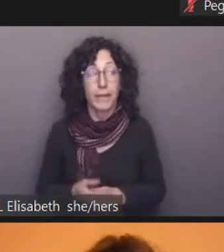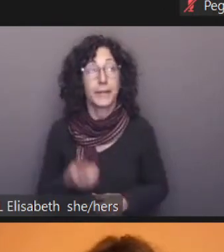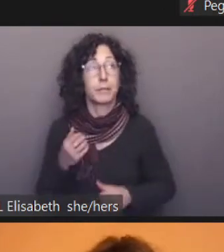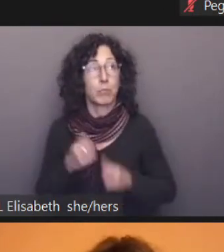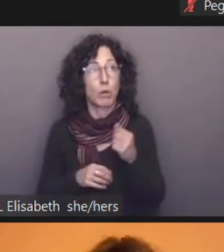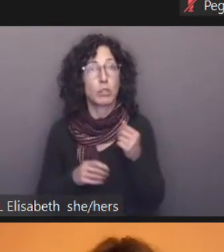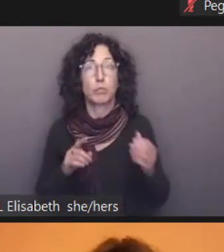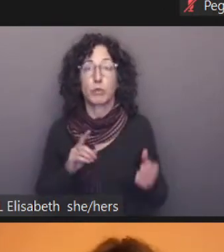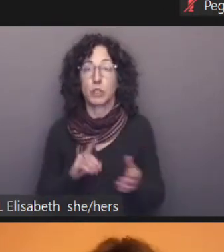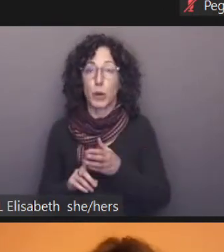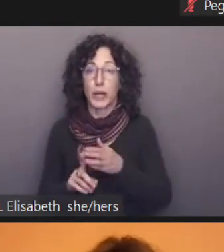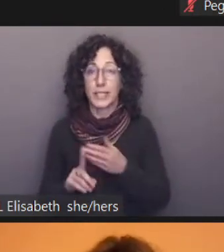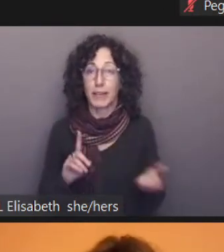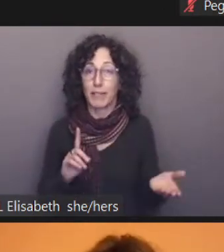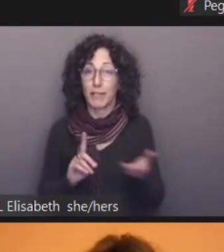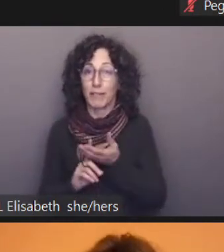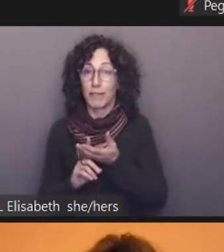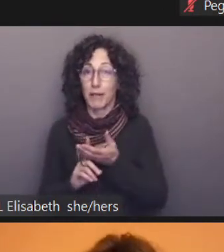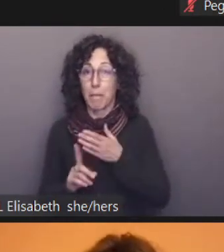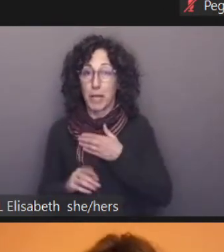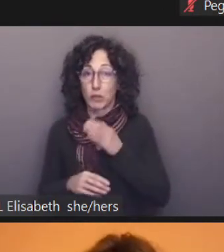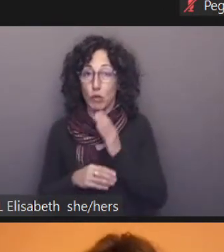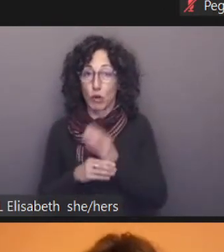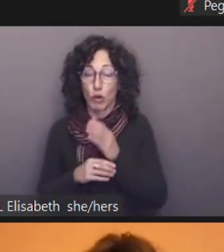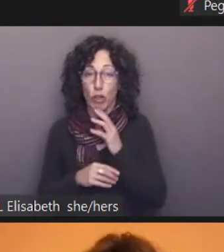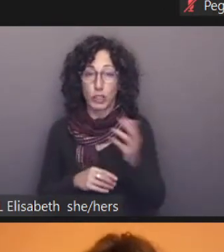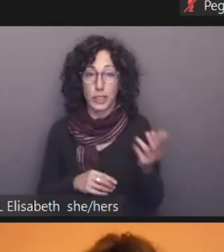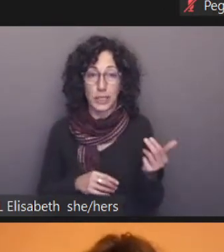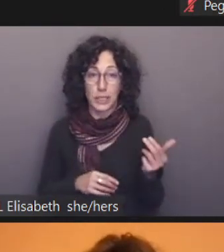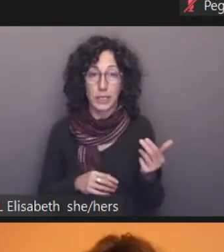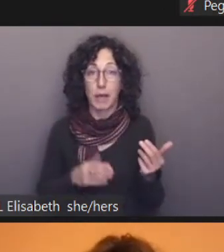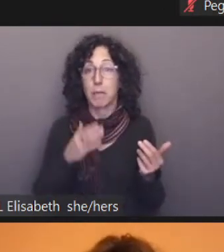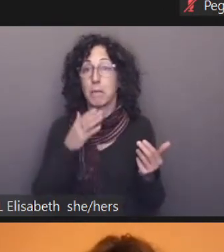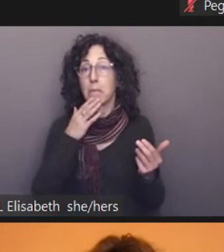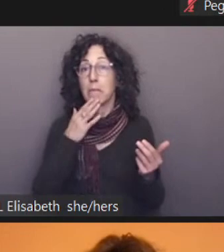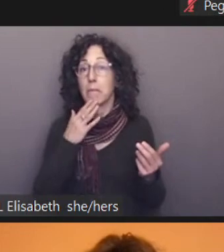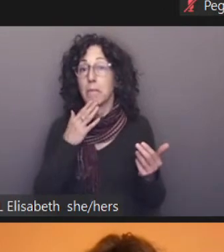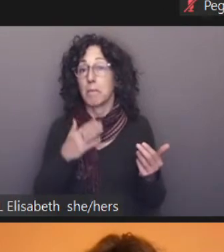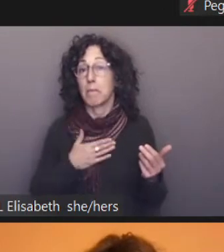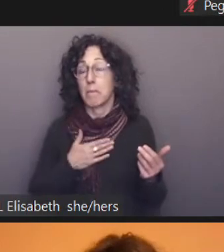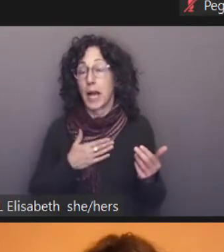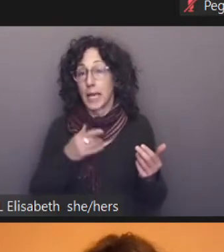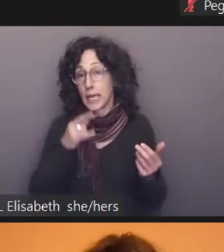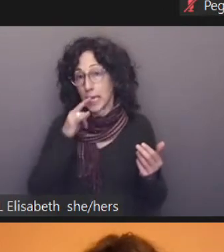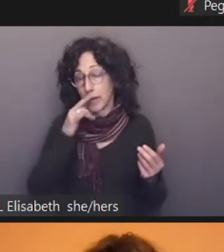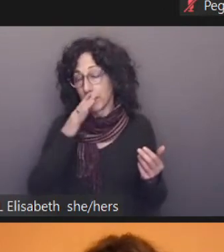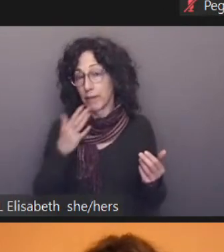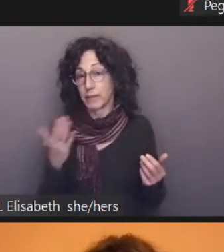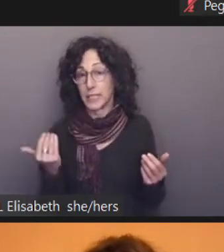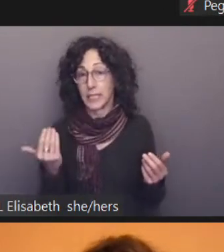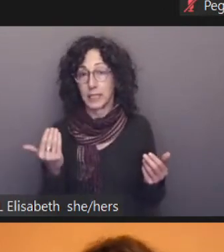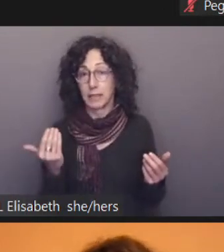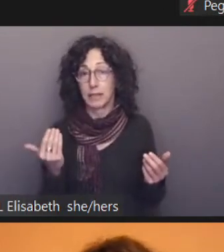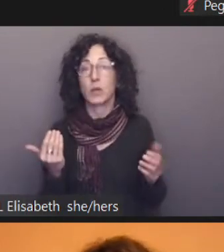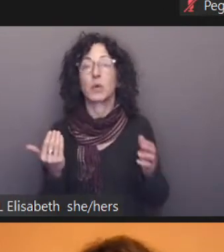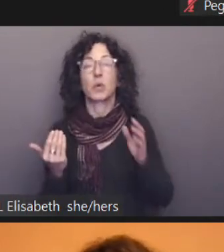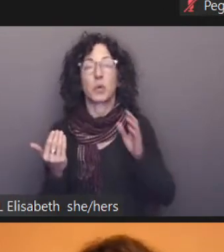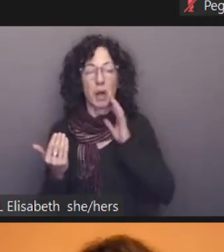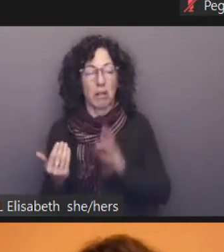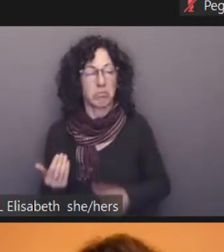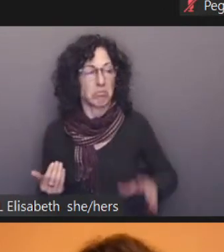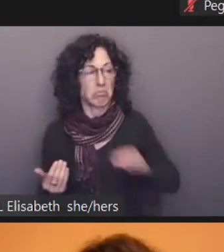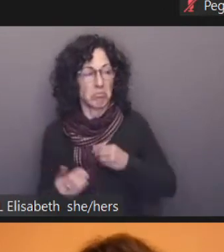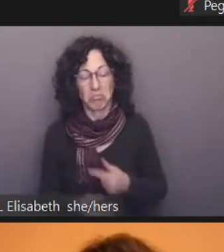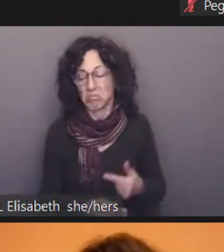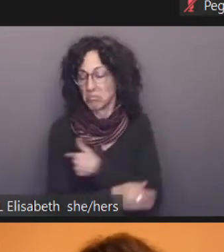is my 13-year-old and my 15-year-old will get a vaccine as soon as I can do it. I wasn't able to sign